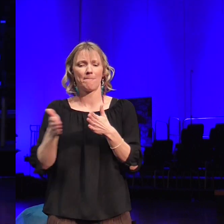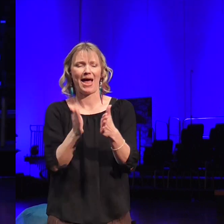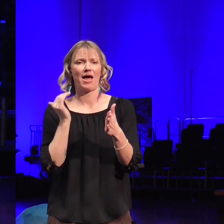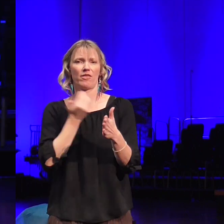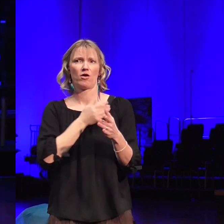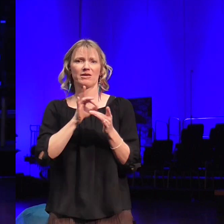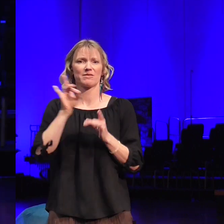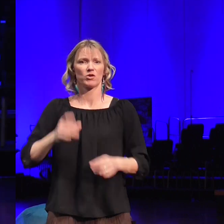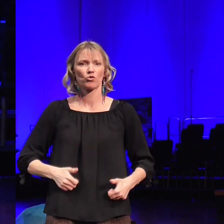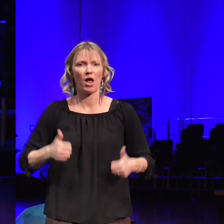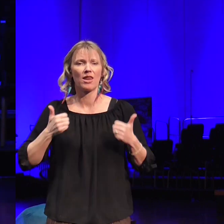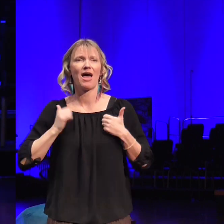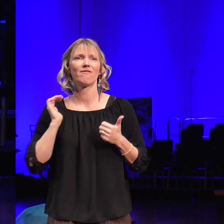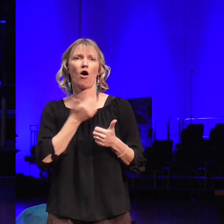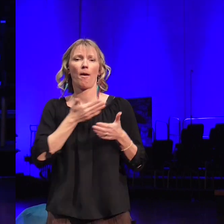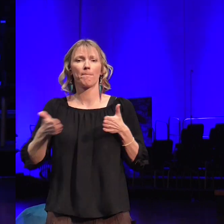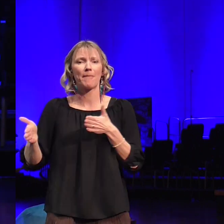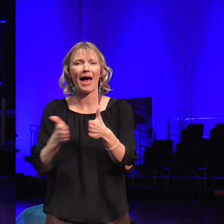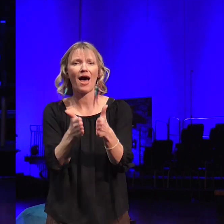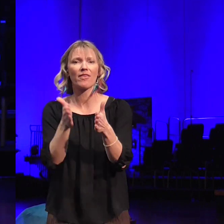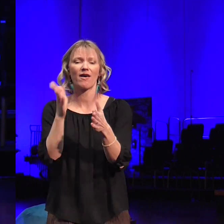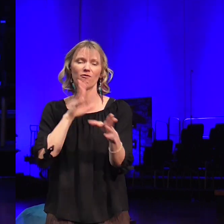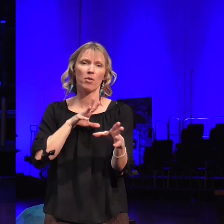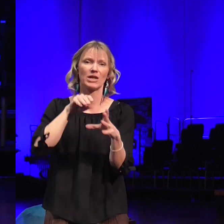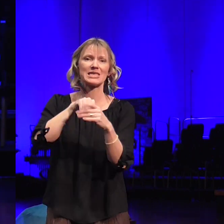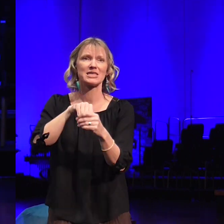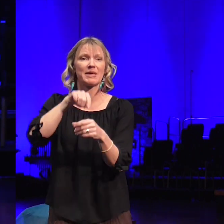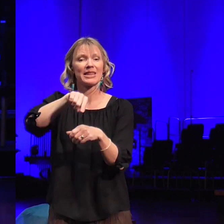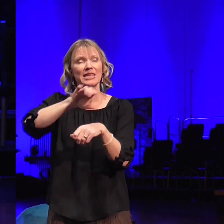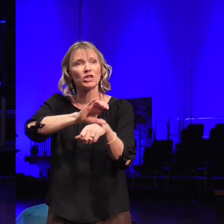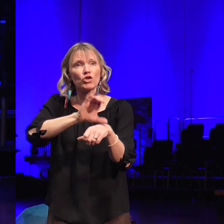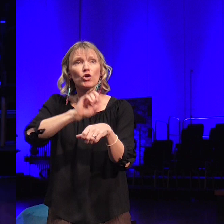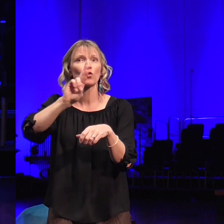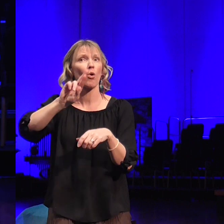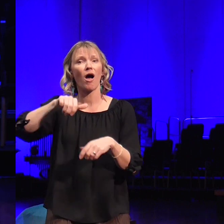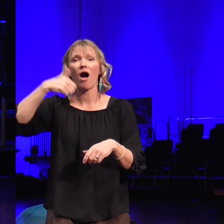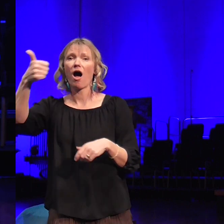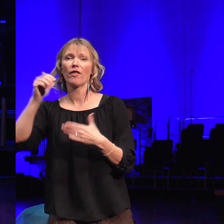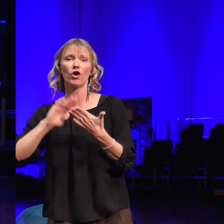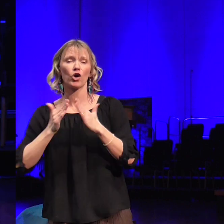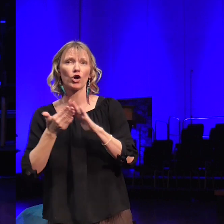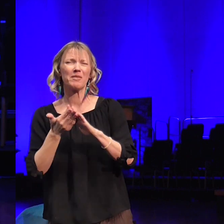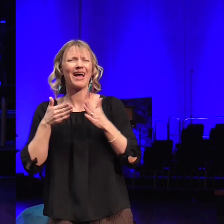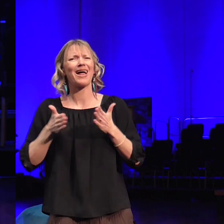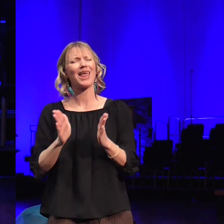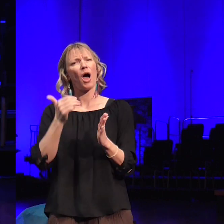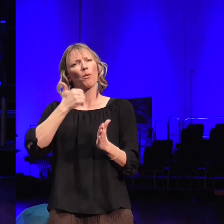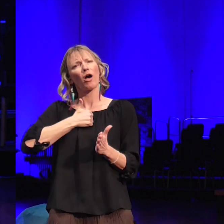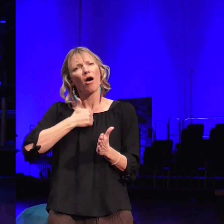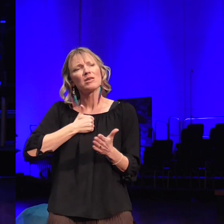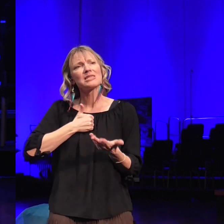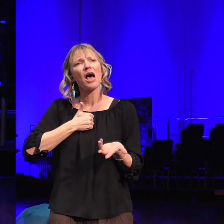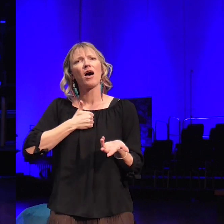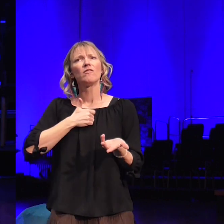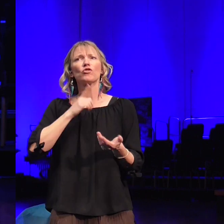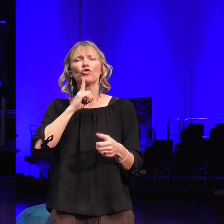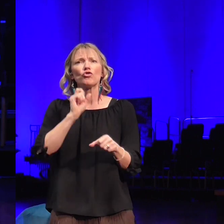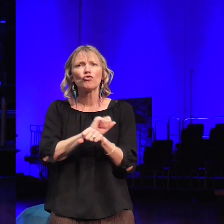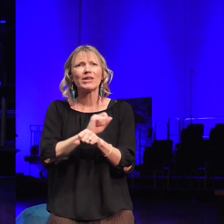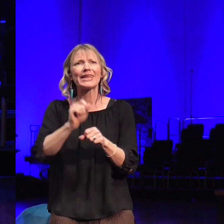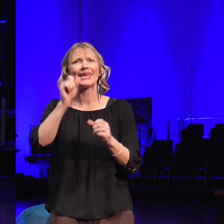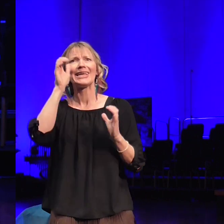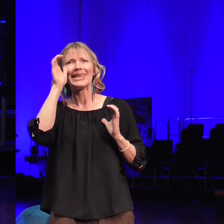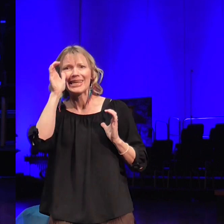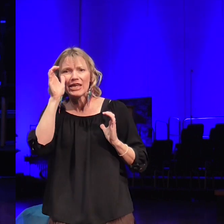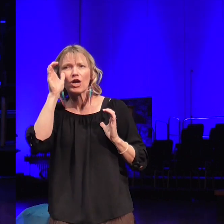our pathway of participating in this church or any other community, of allowing ourselves to really hear our